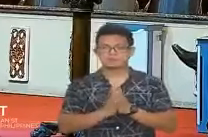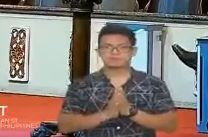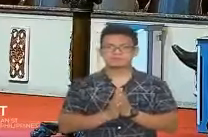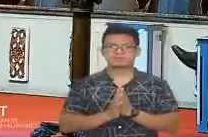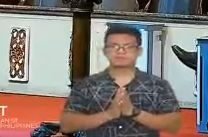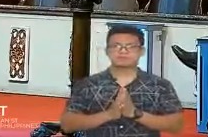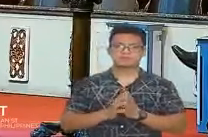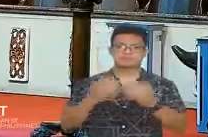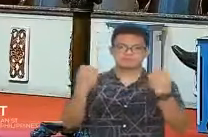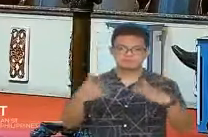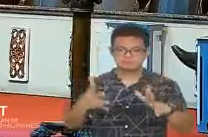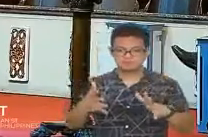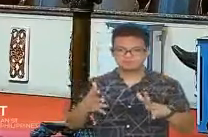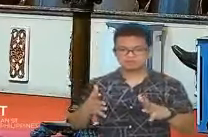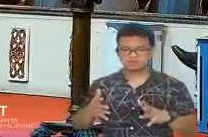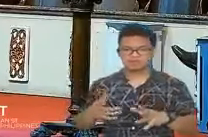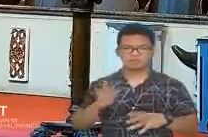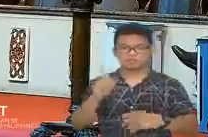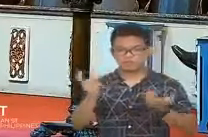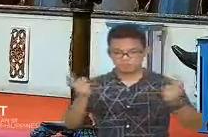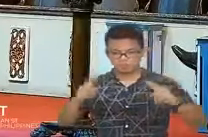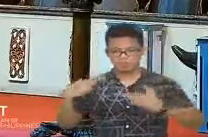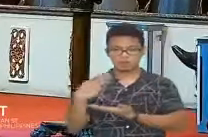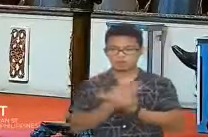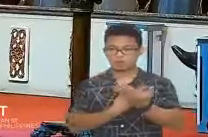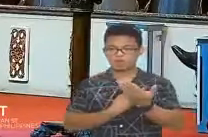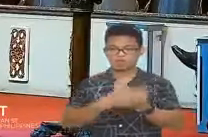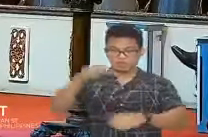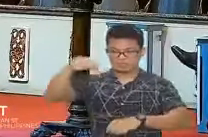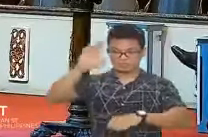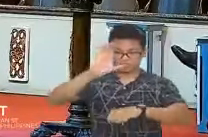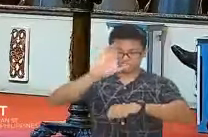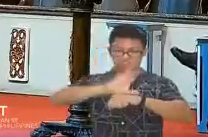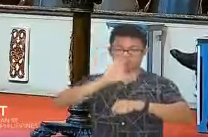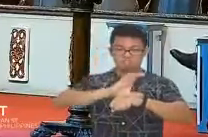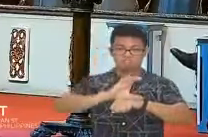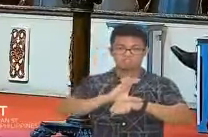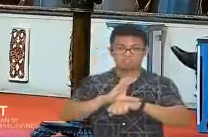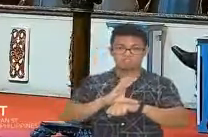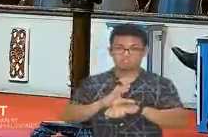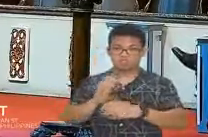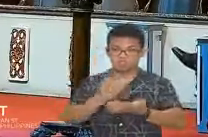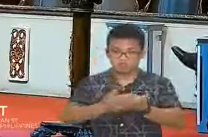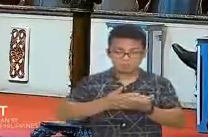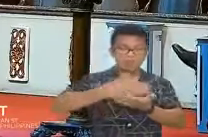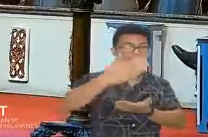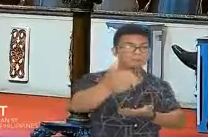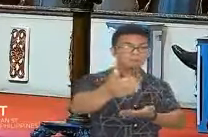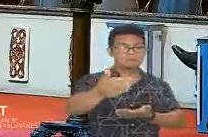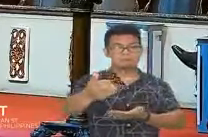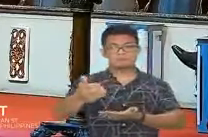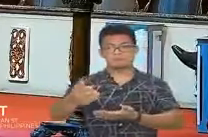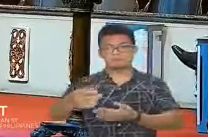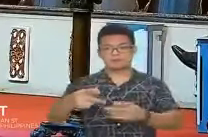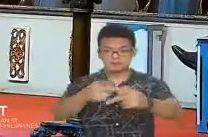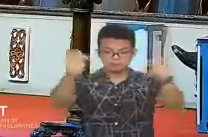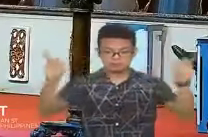Juan. Pagkatapos, nakapalita diha. Langtipait, 3 de Abril, 517, 3 de